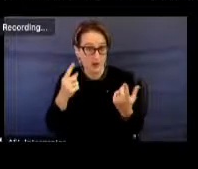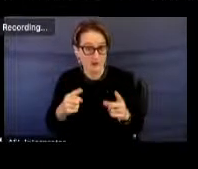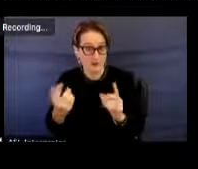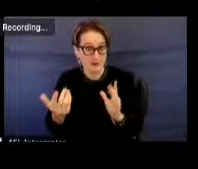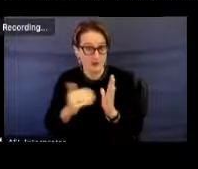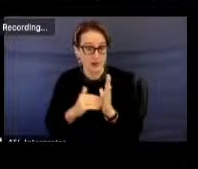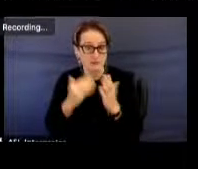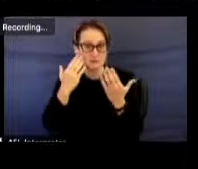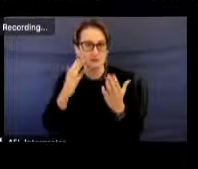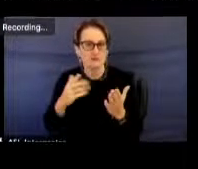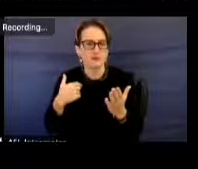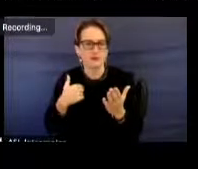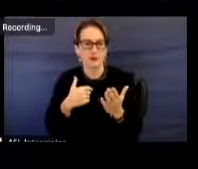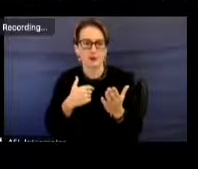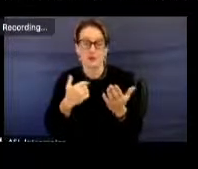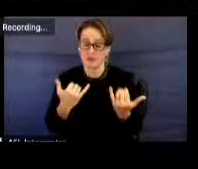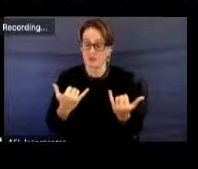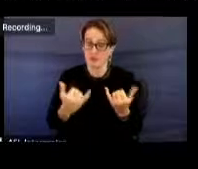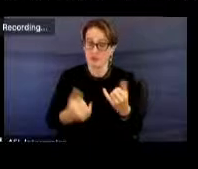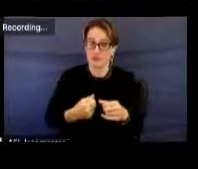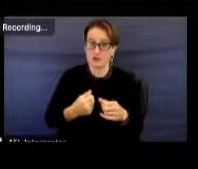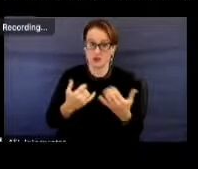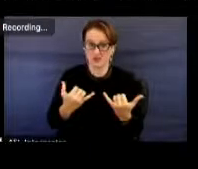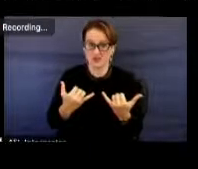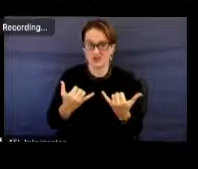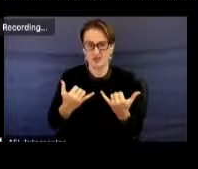we are budgeted much more generously this time up front,